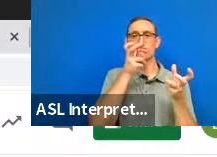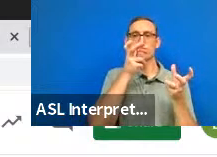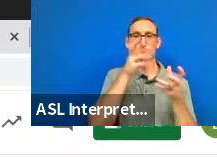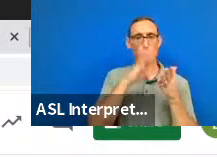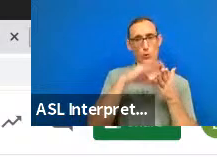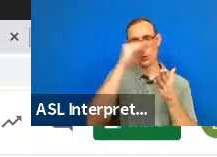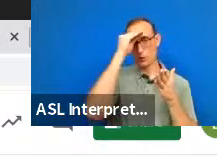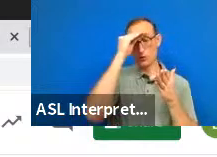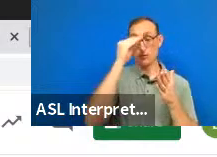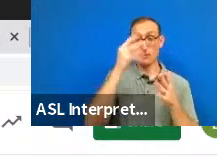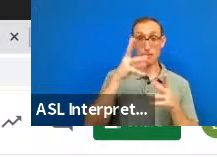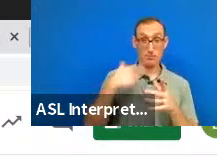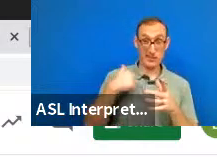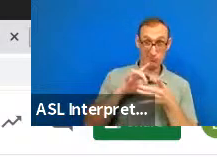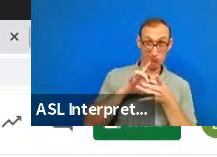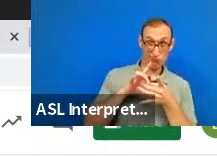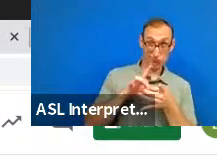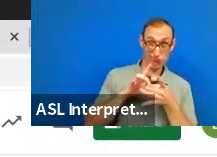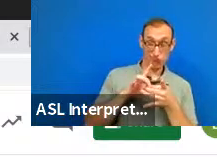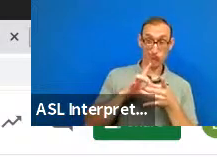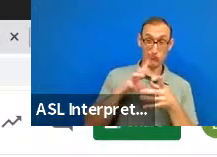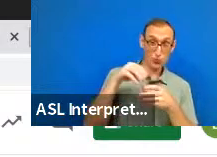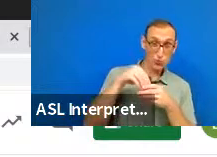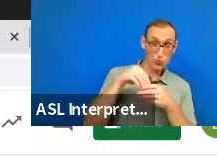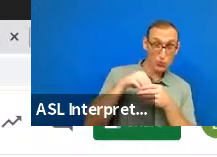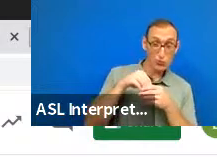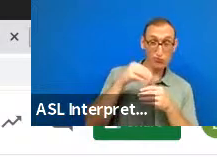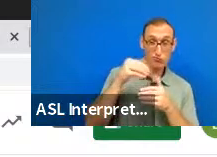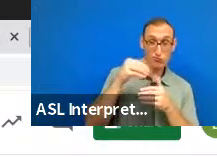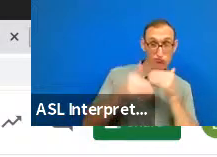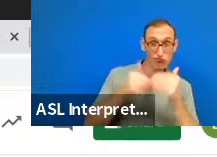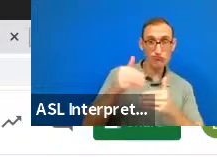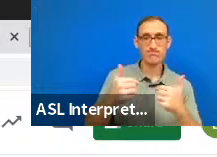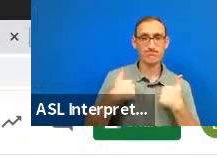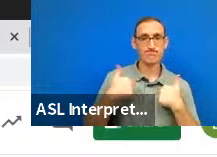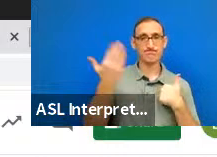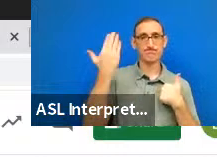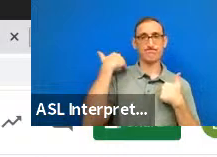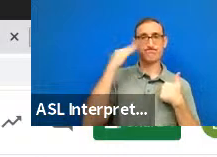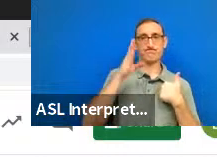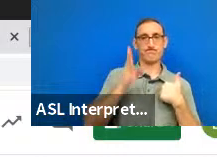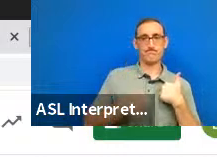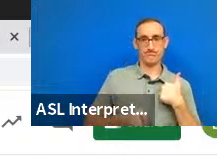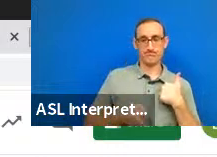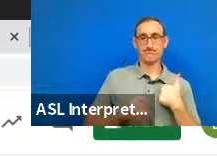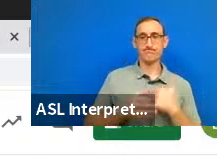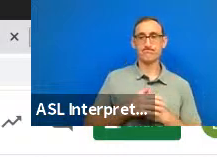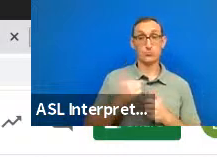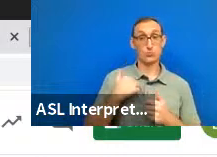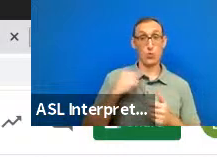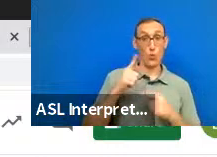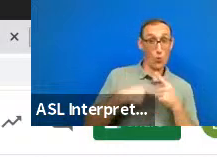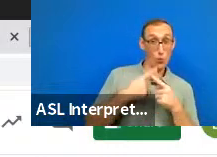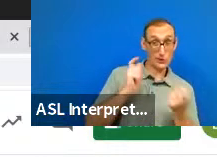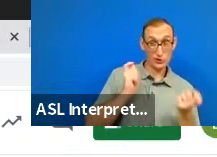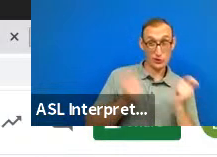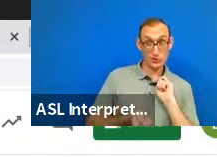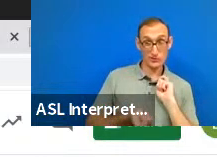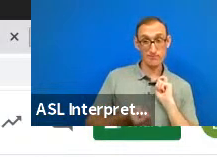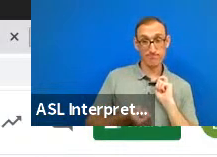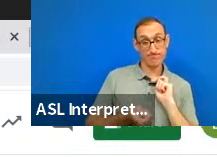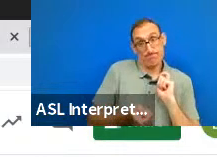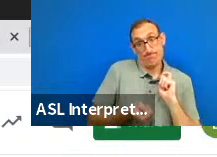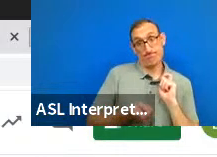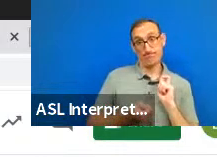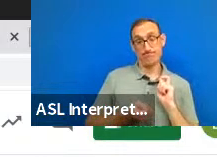of the process. Now I don't know when I got away from that, because obviously I